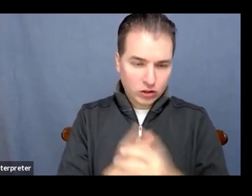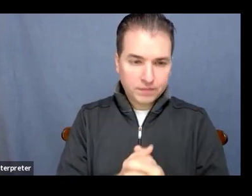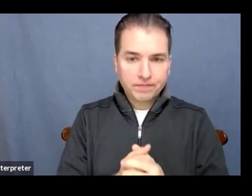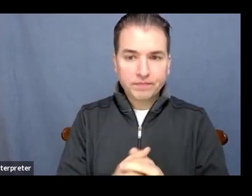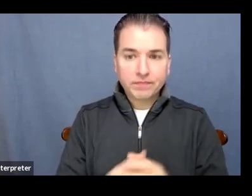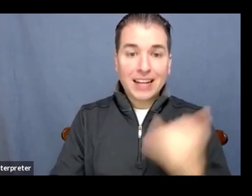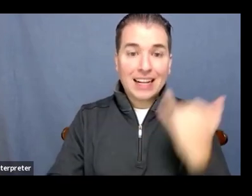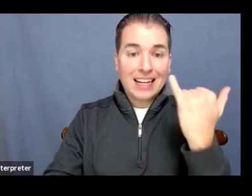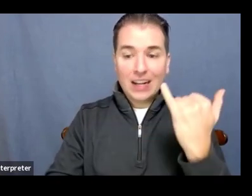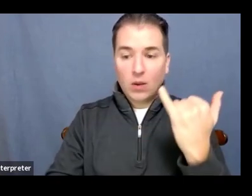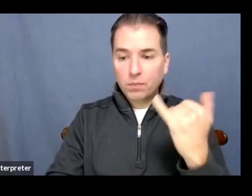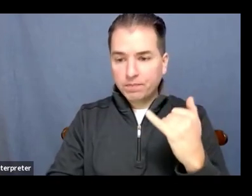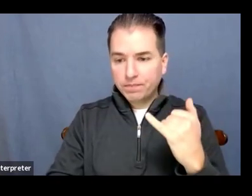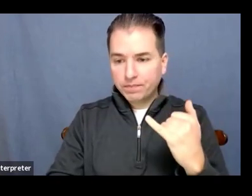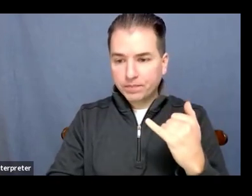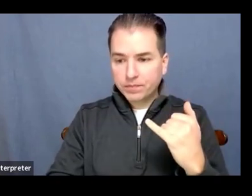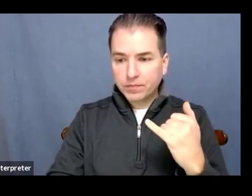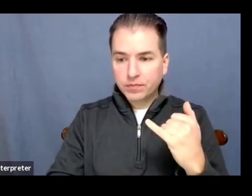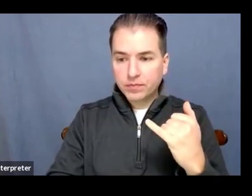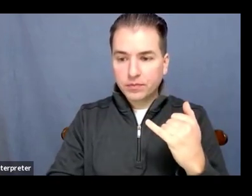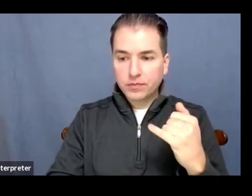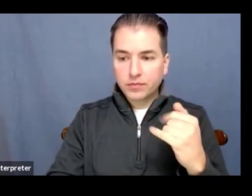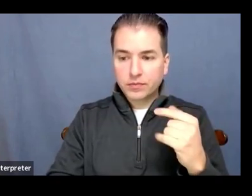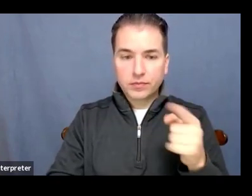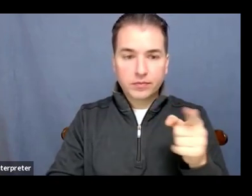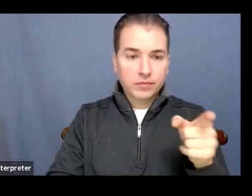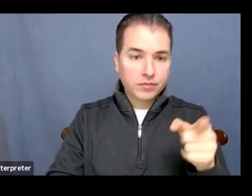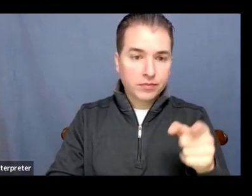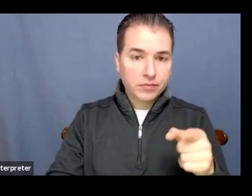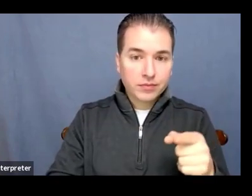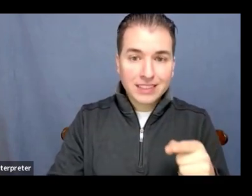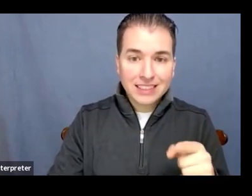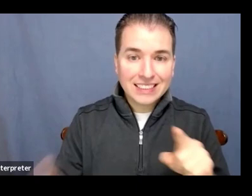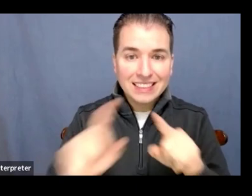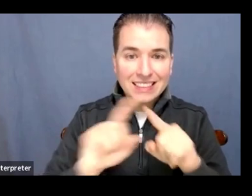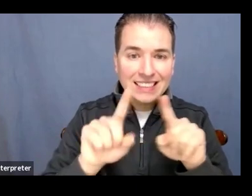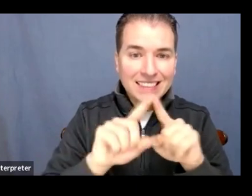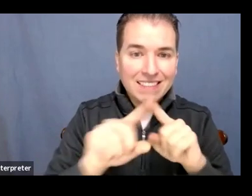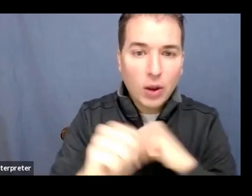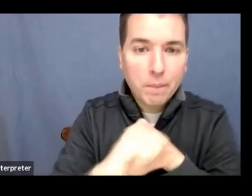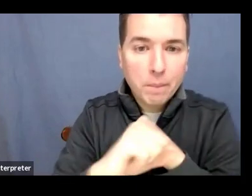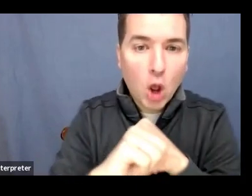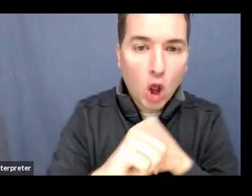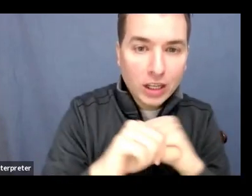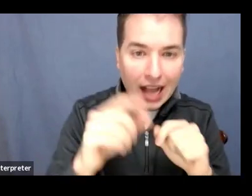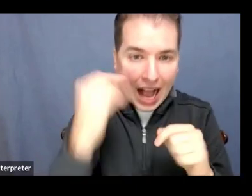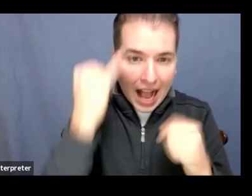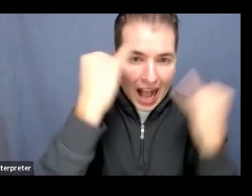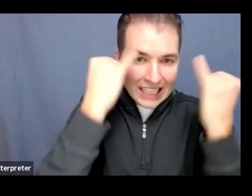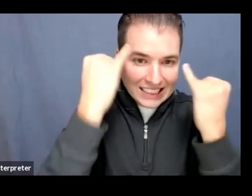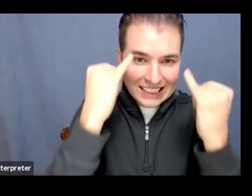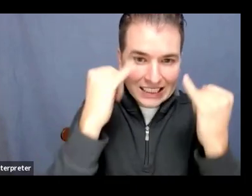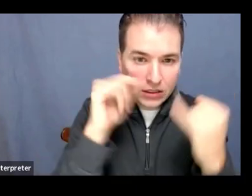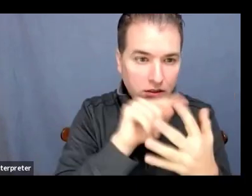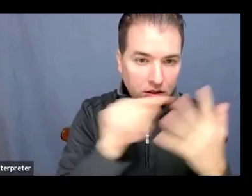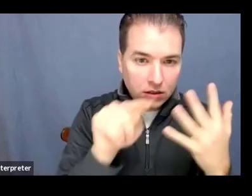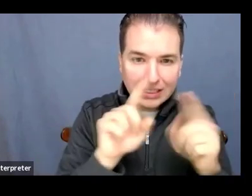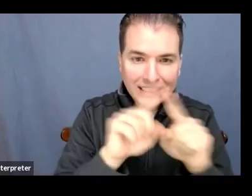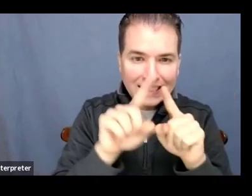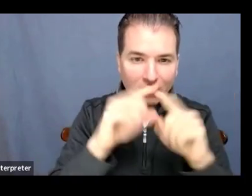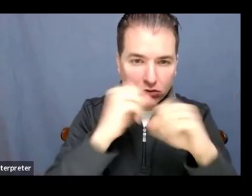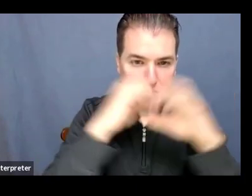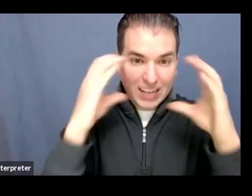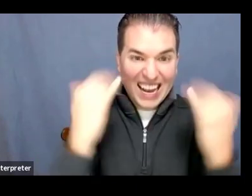continuing on then. So we talked about our marketing concepts and our marketing ideas. Now we want to get down to some of the nitty gritty in terms of